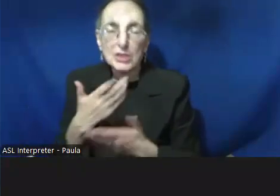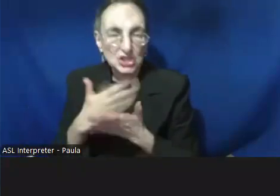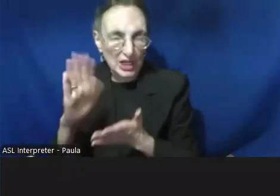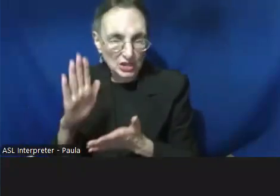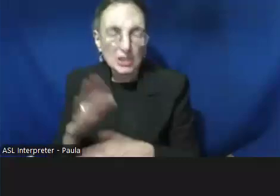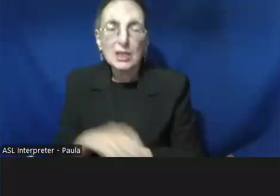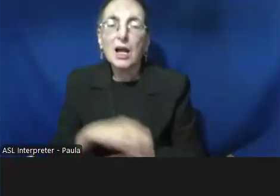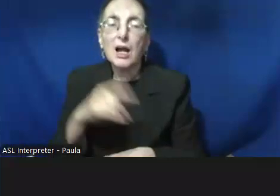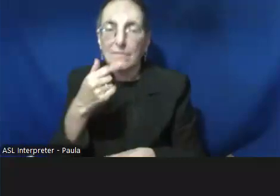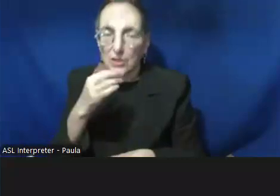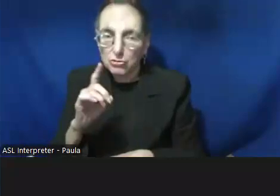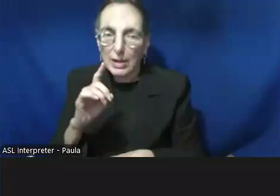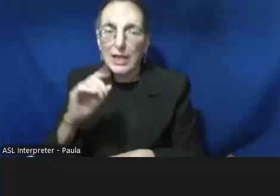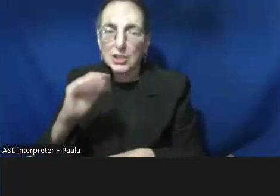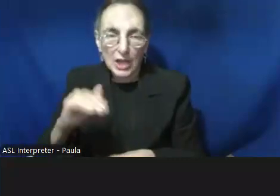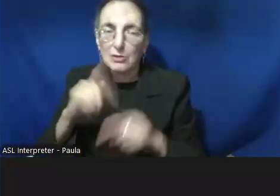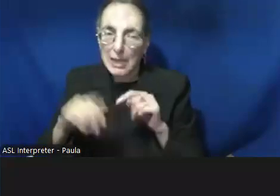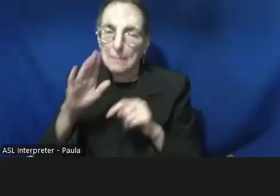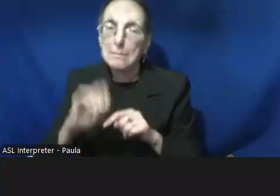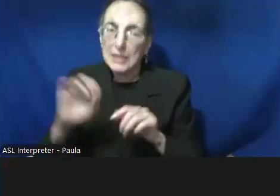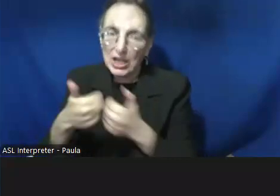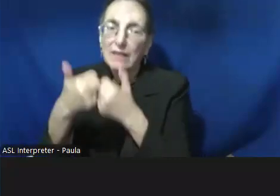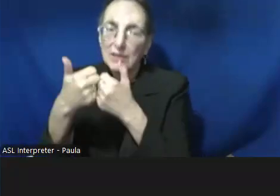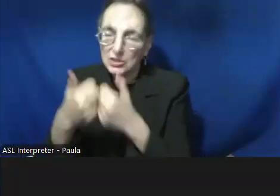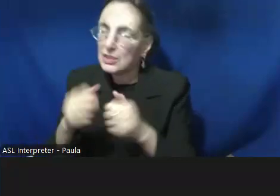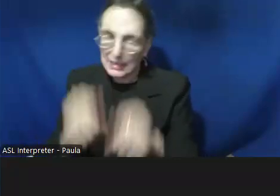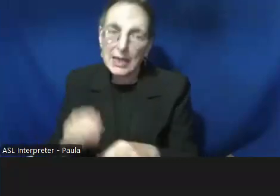a grandchild can't be challenged.